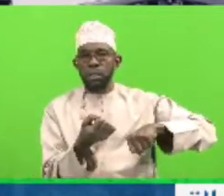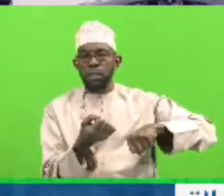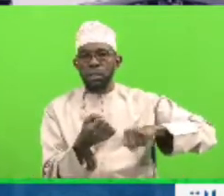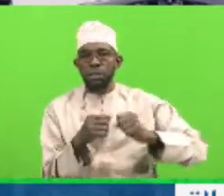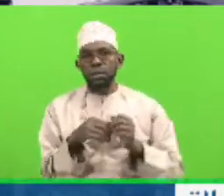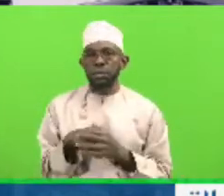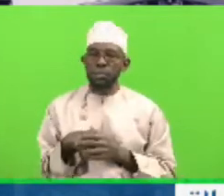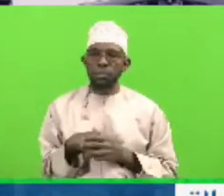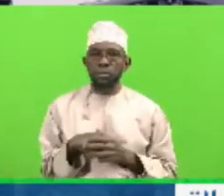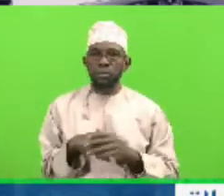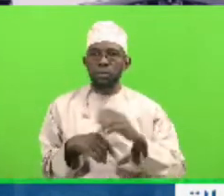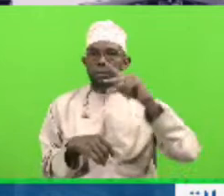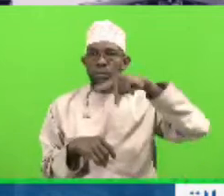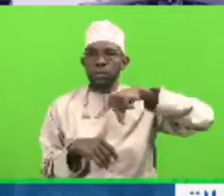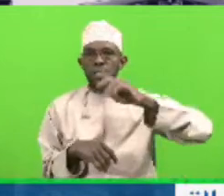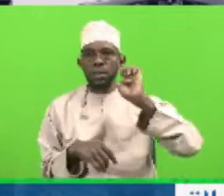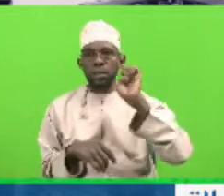Kaluma,